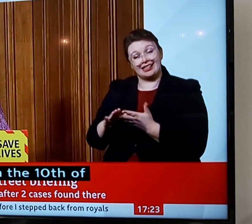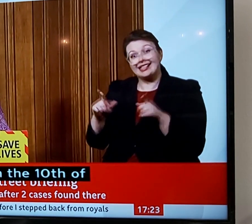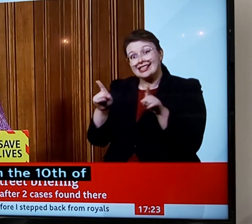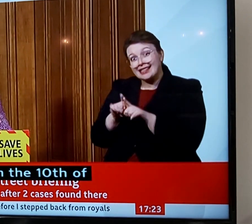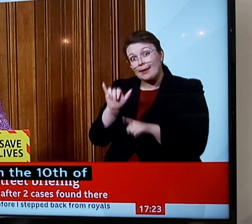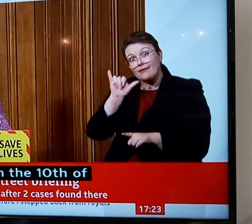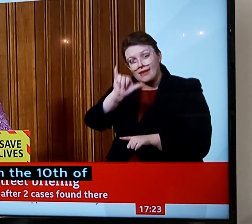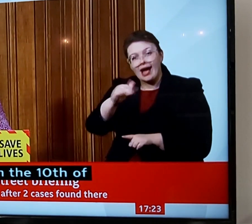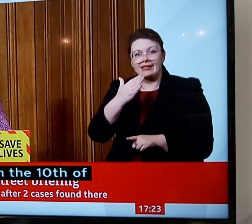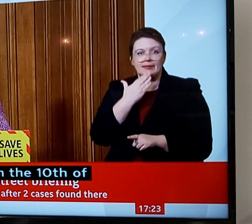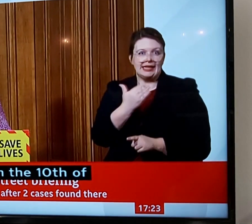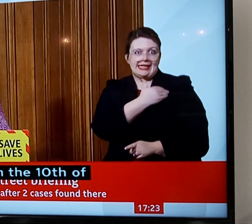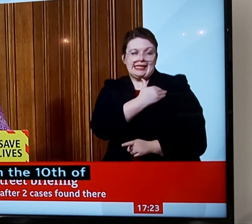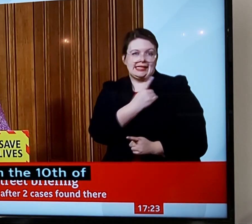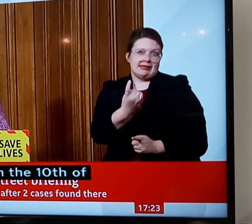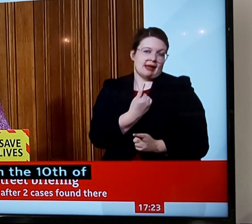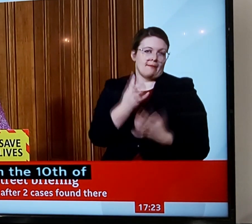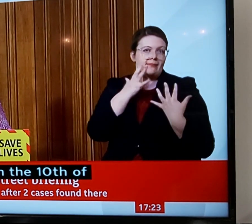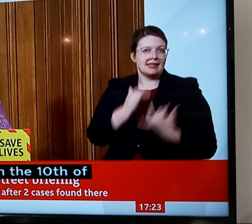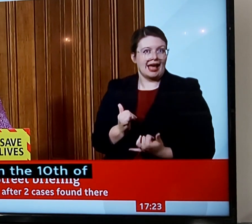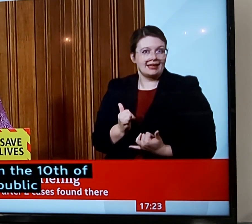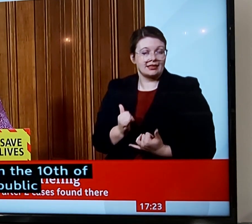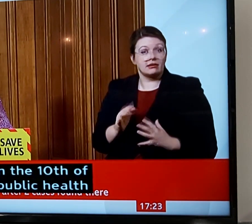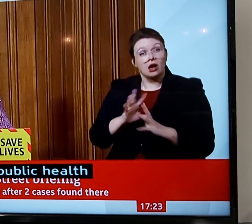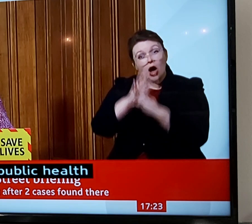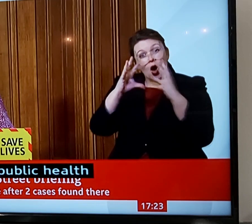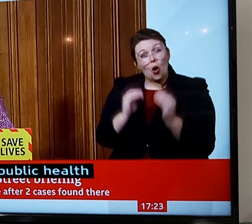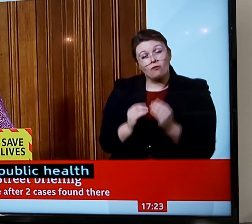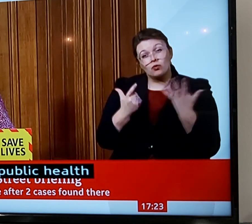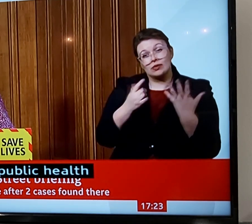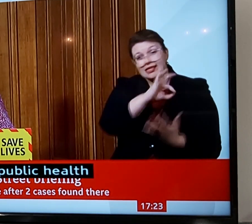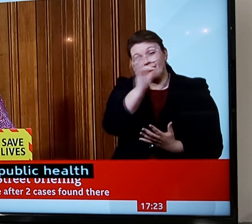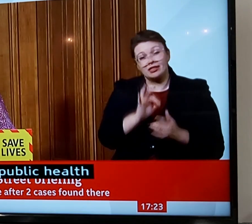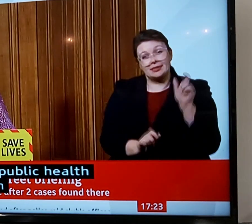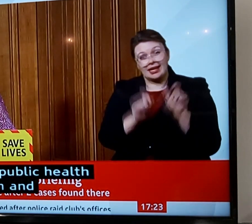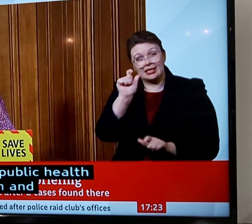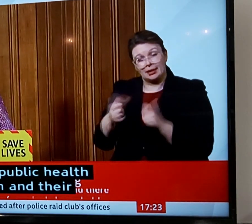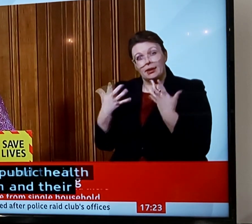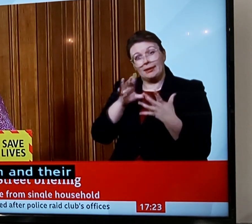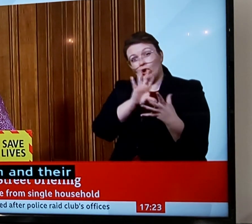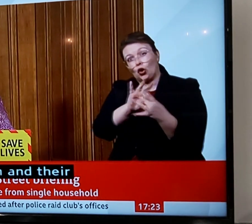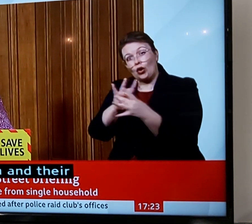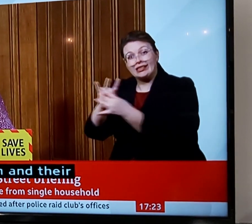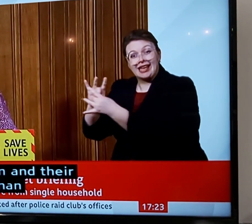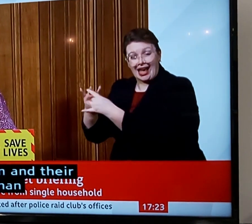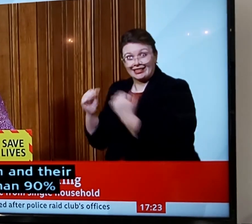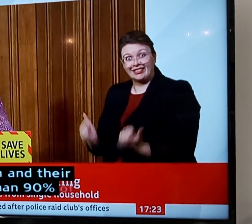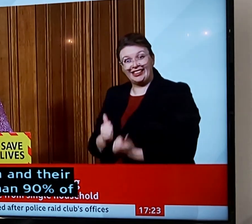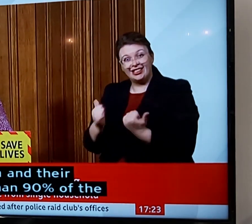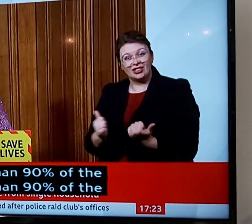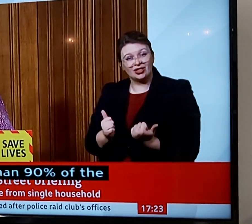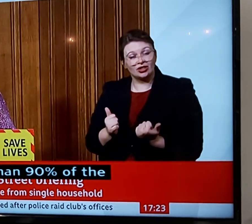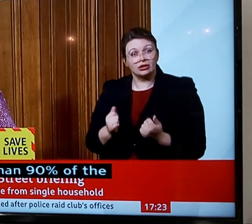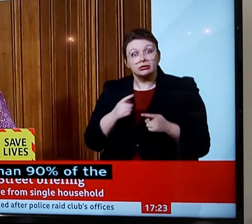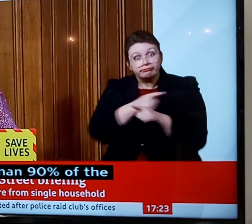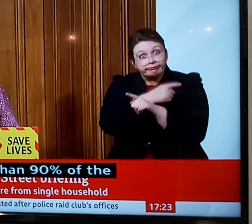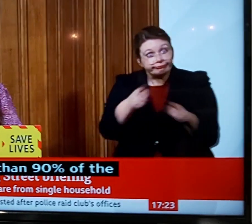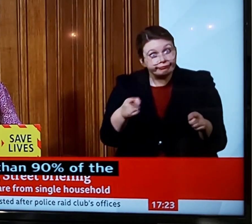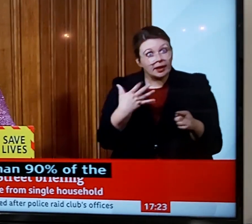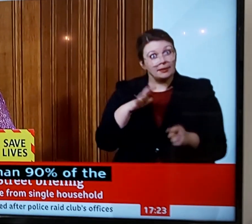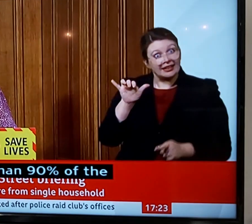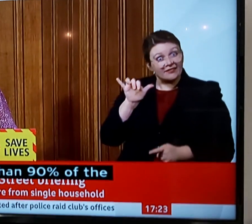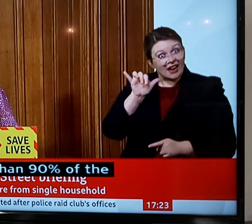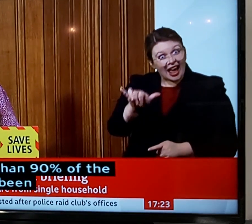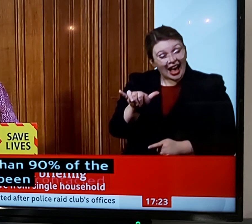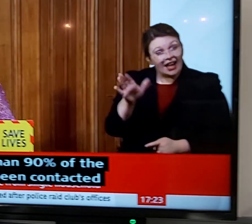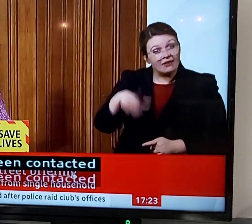than 90% of the flight have already been contacted through the details they left on the passenger location form. If you were a passenger on